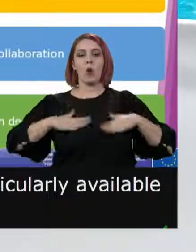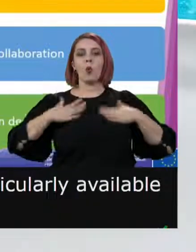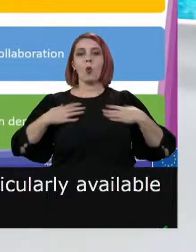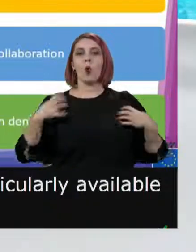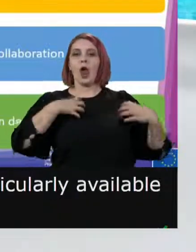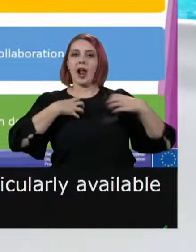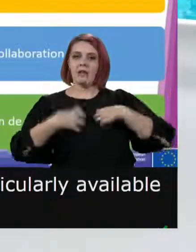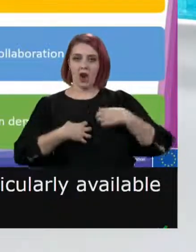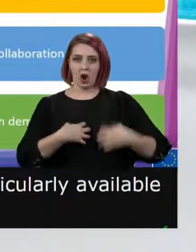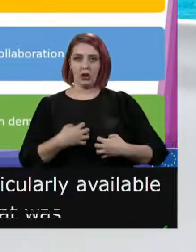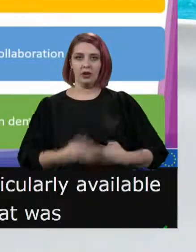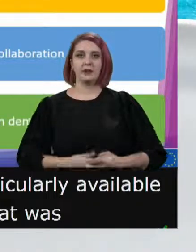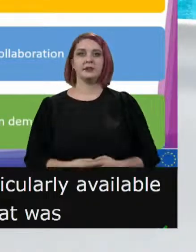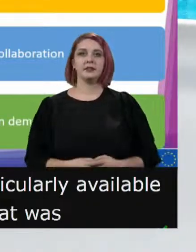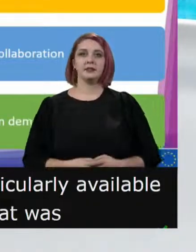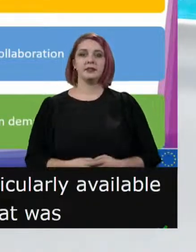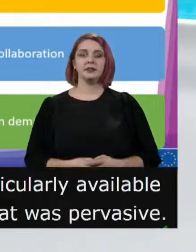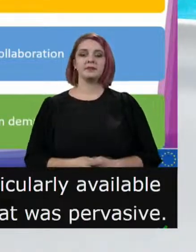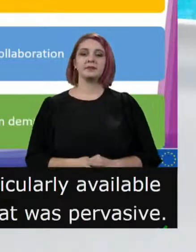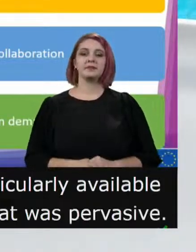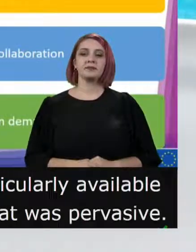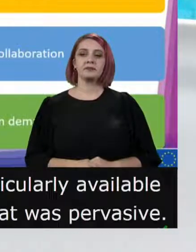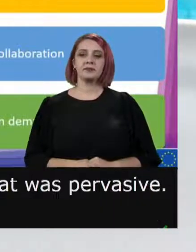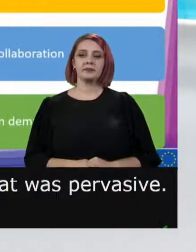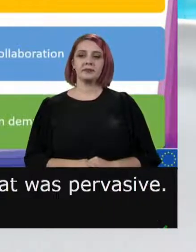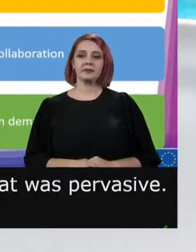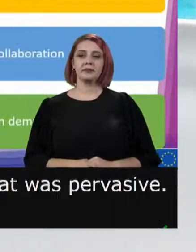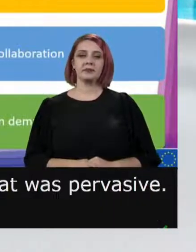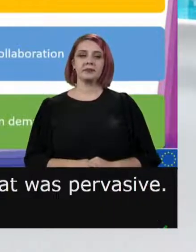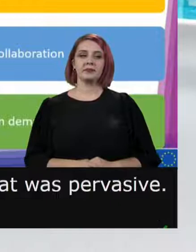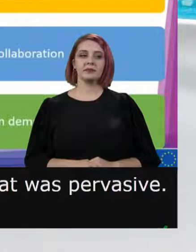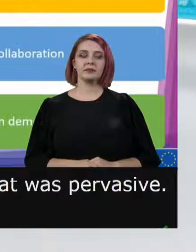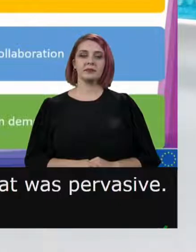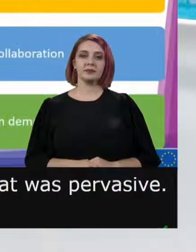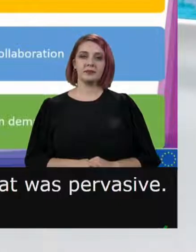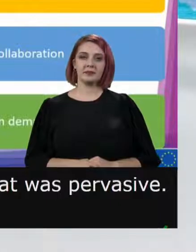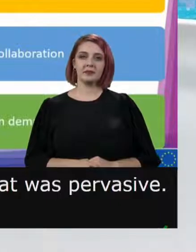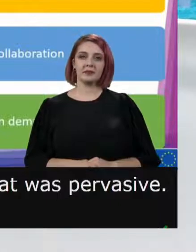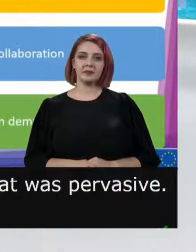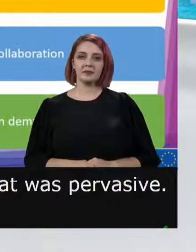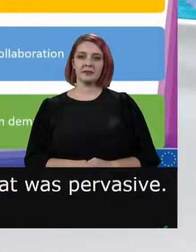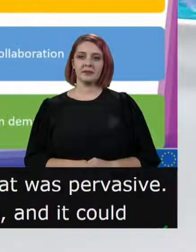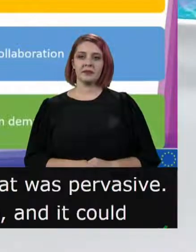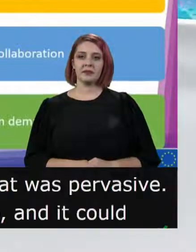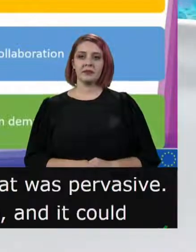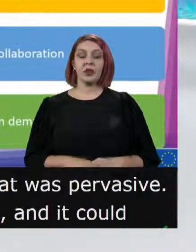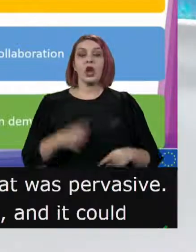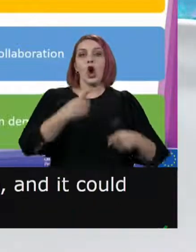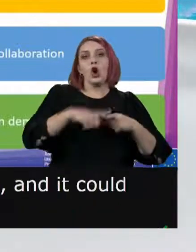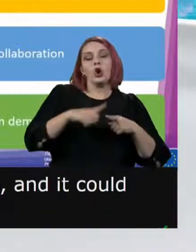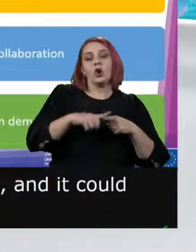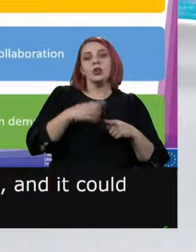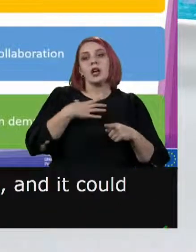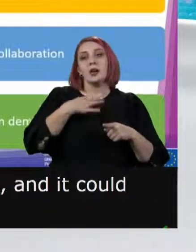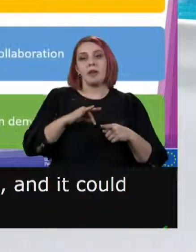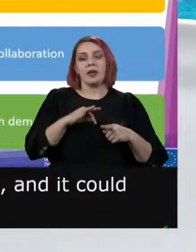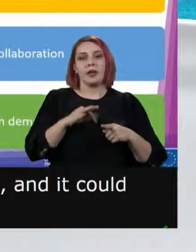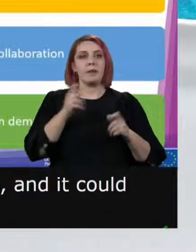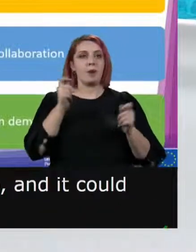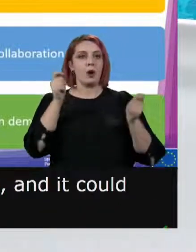It went with us regardless of where we moved to, and it could offer things from alerts and alarms, memory